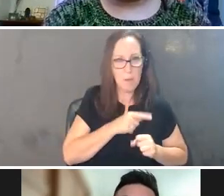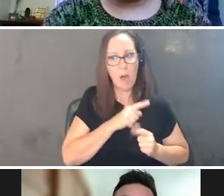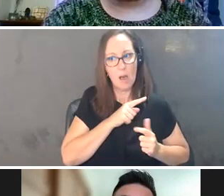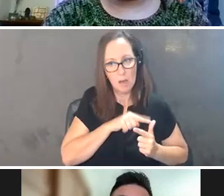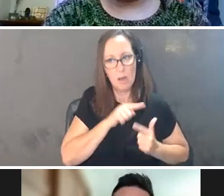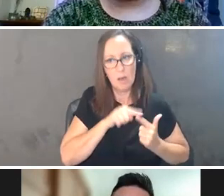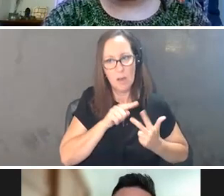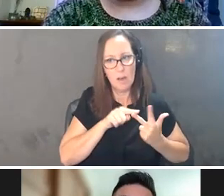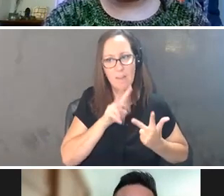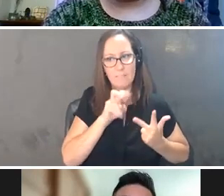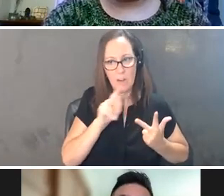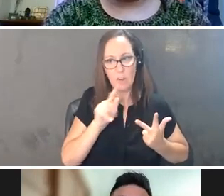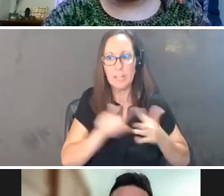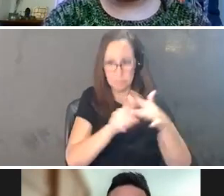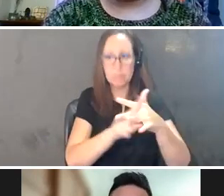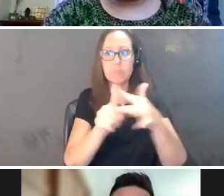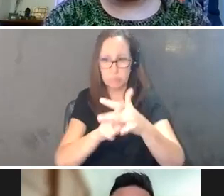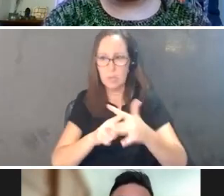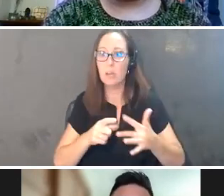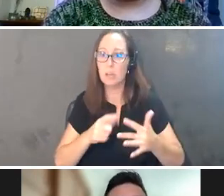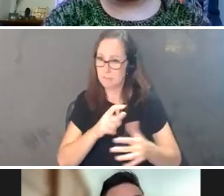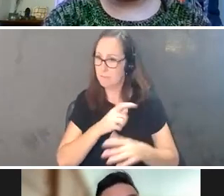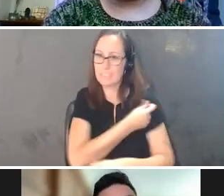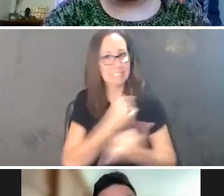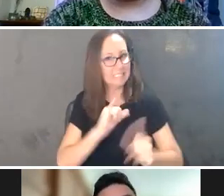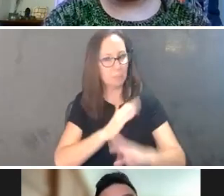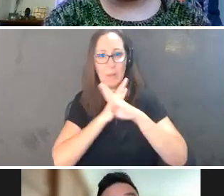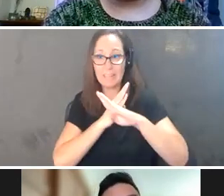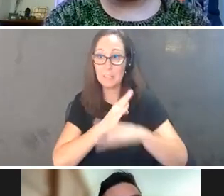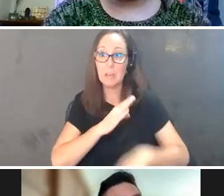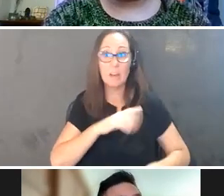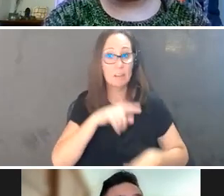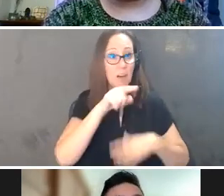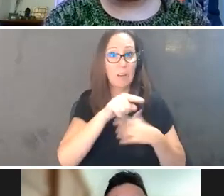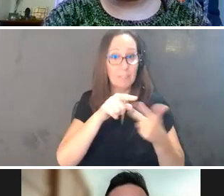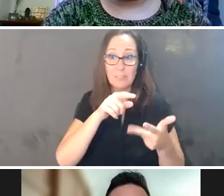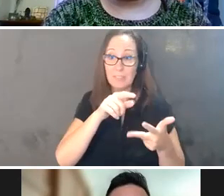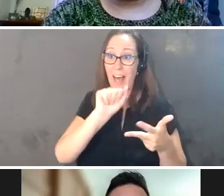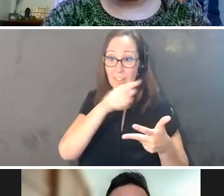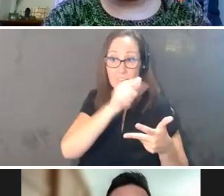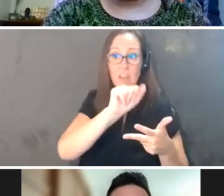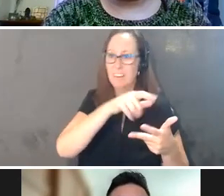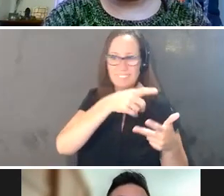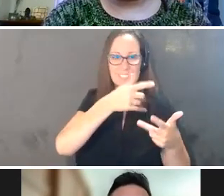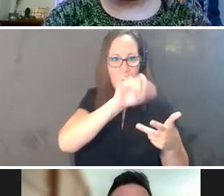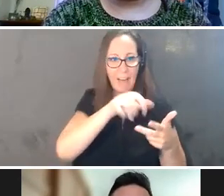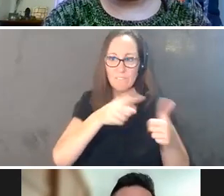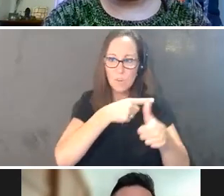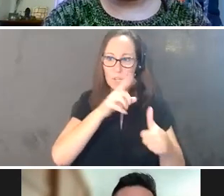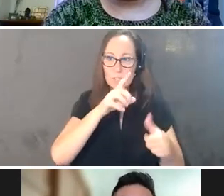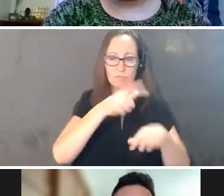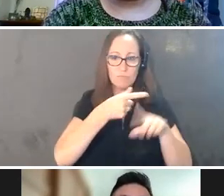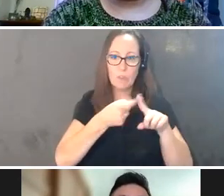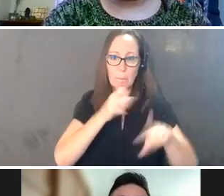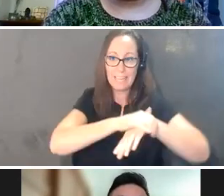prior variants as well. So there was the Alpha variant that took over the UK, and now we have the Delta variant. And what we're seeing is that the vaccine continues to be